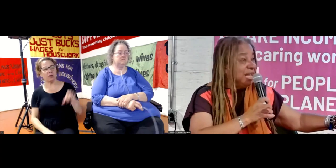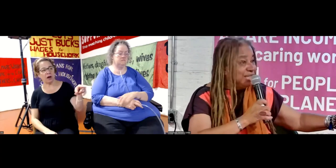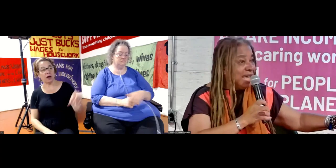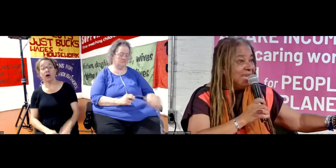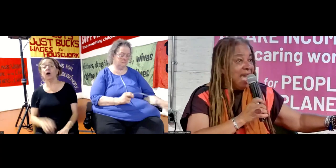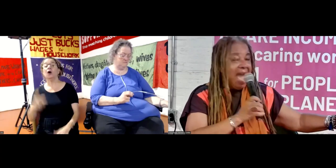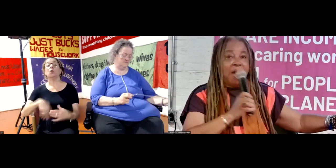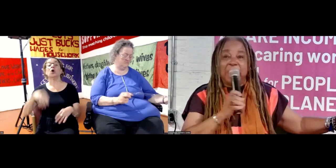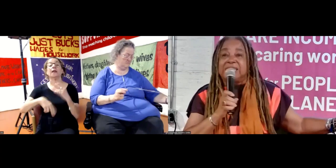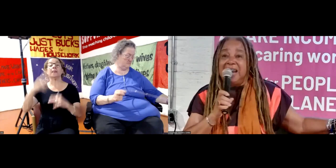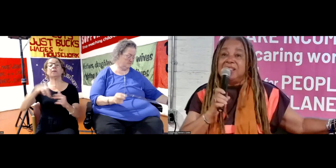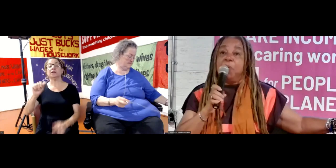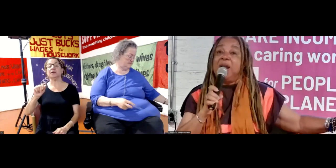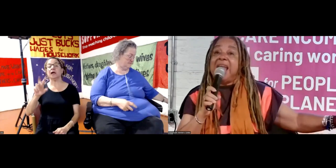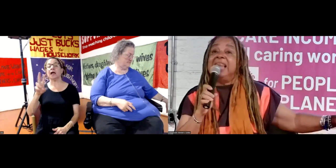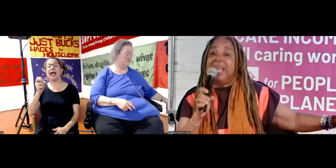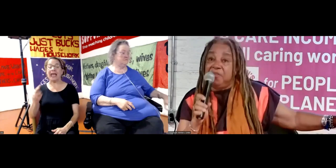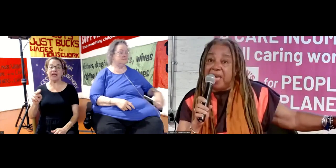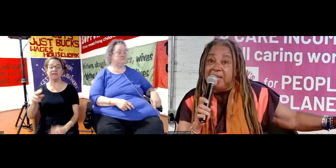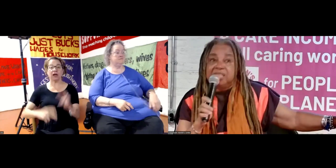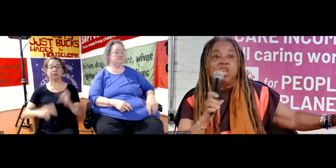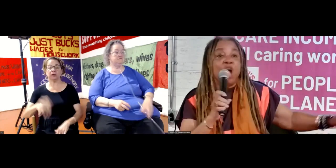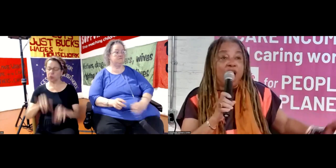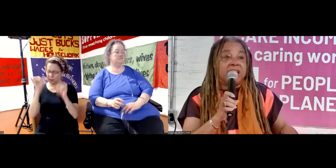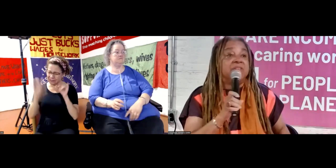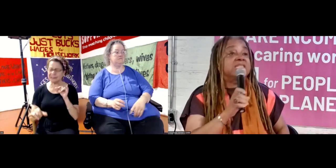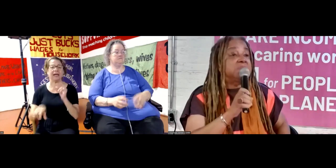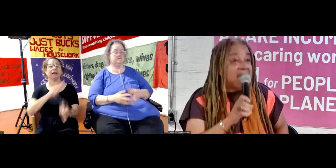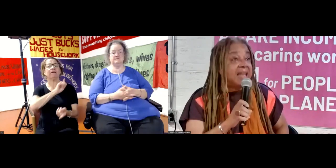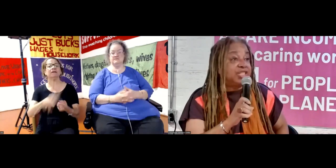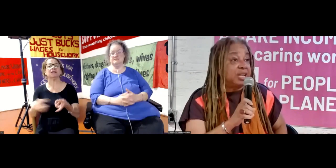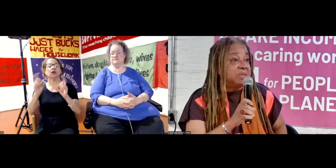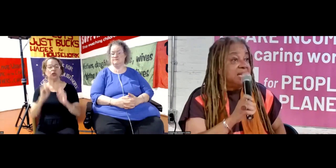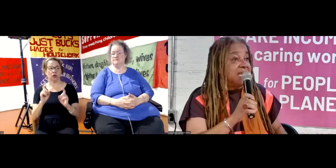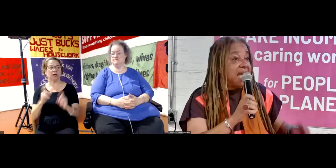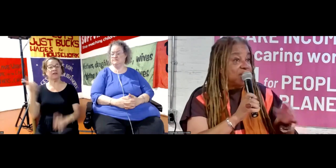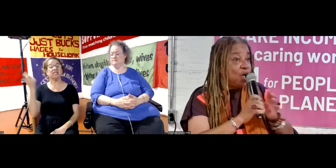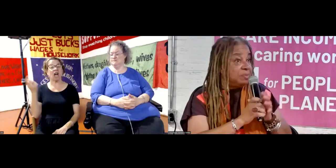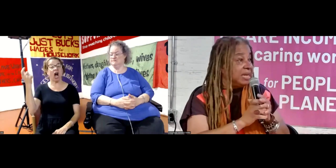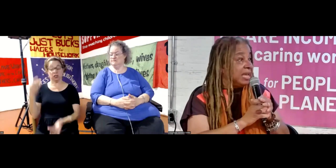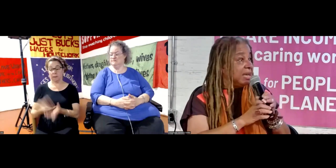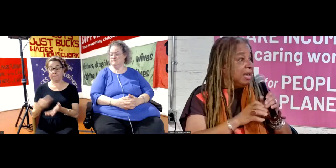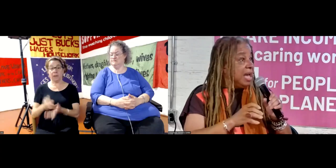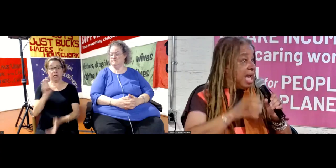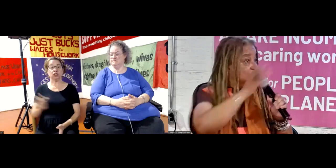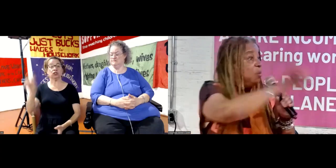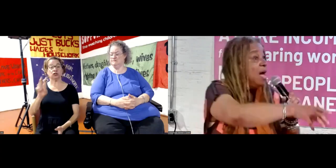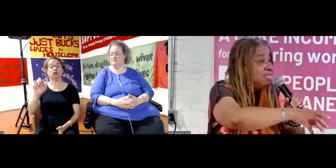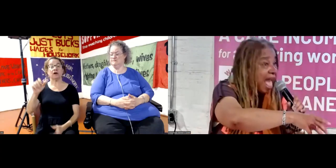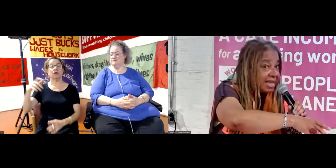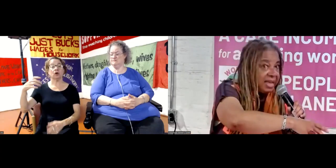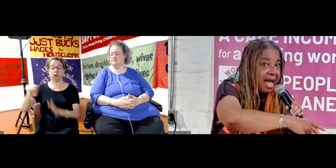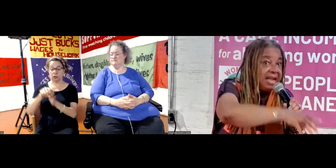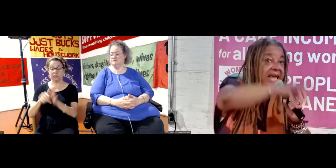Avon building and we're telling them we're not leaving till y'all give us some scholarships to get to Albany. And we